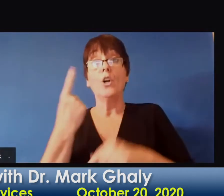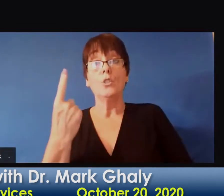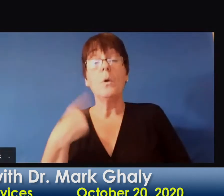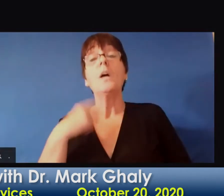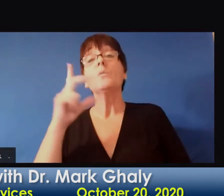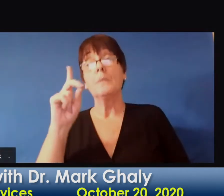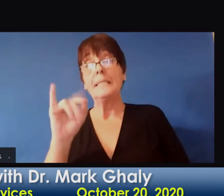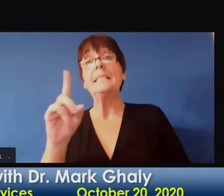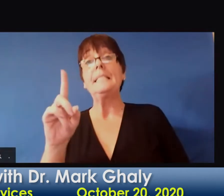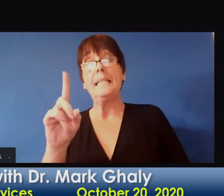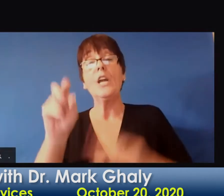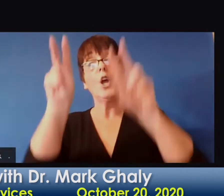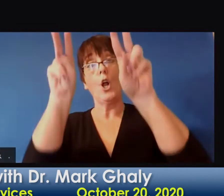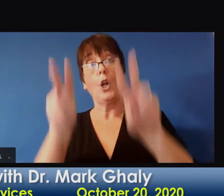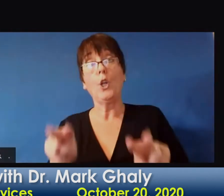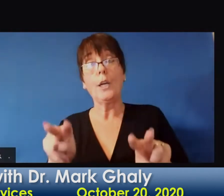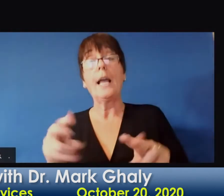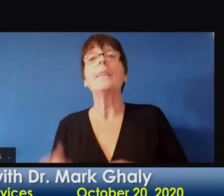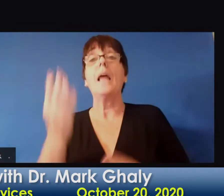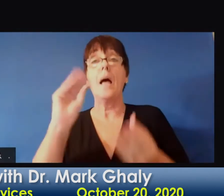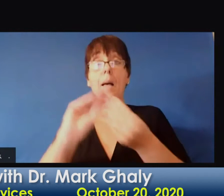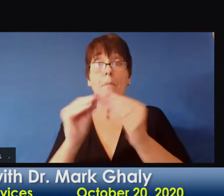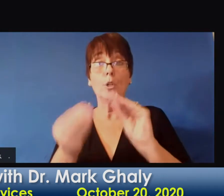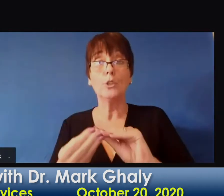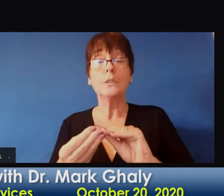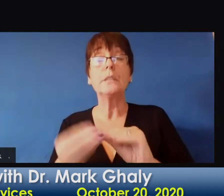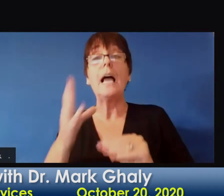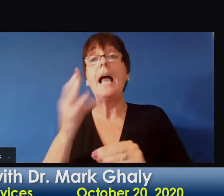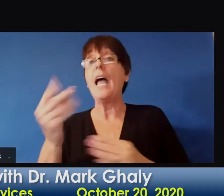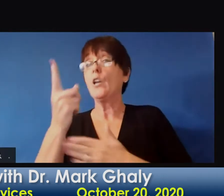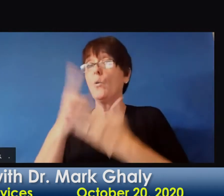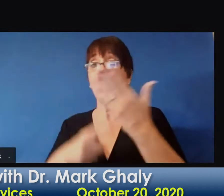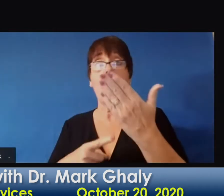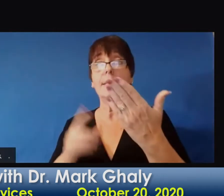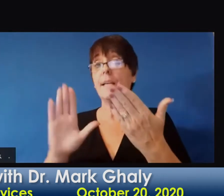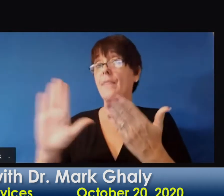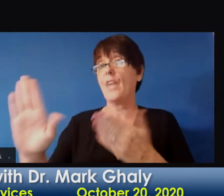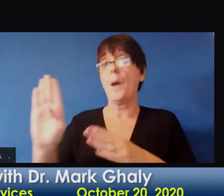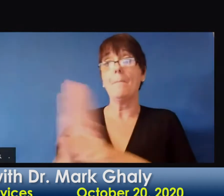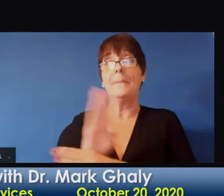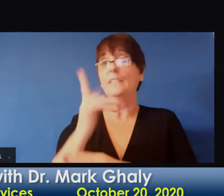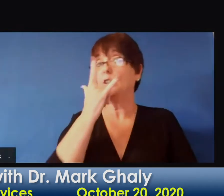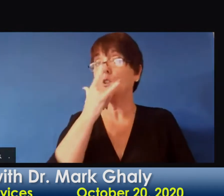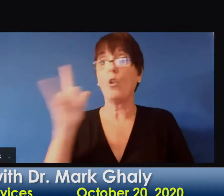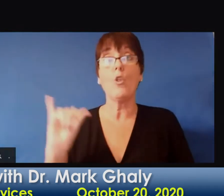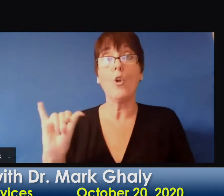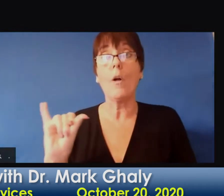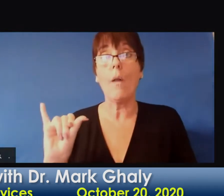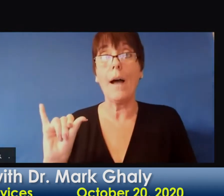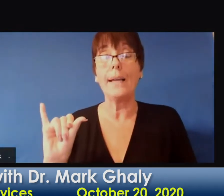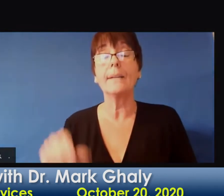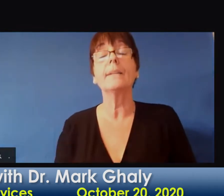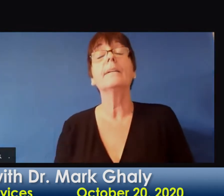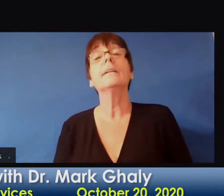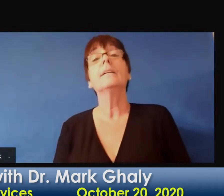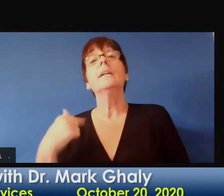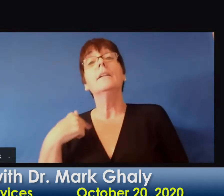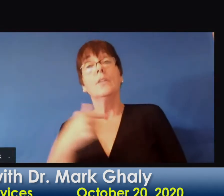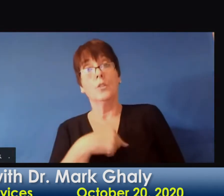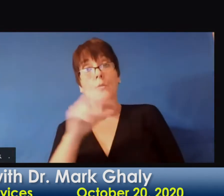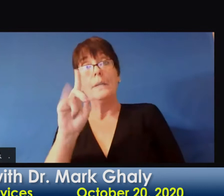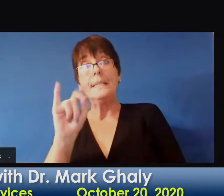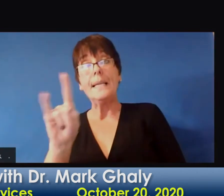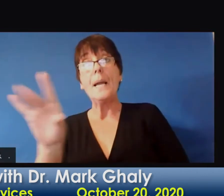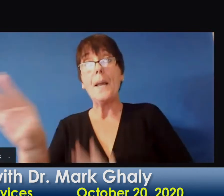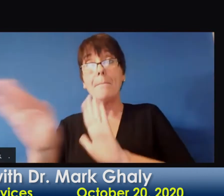it looking at capacity and the nature of the sort of venues and attraction, and we did pick